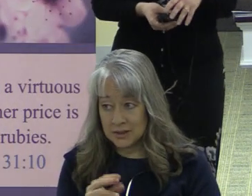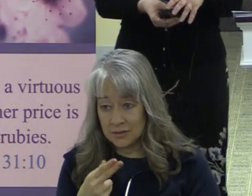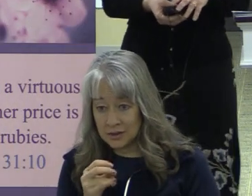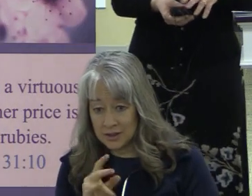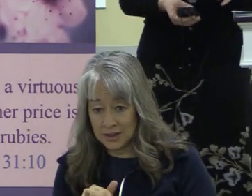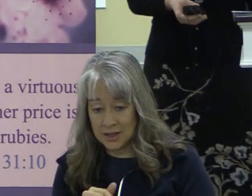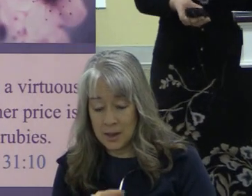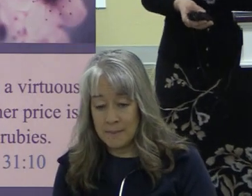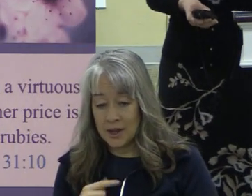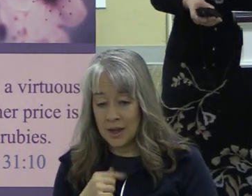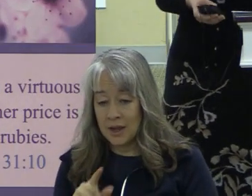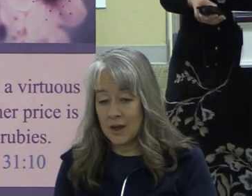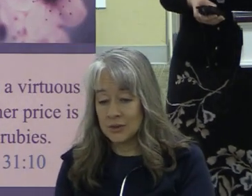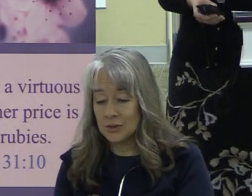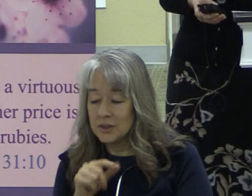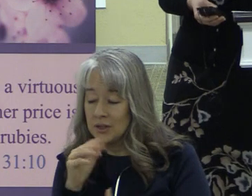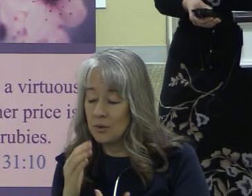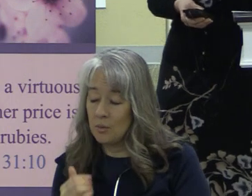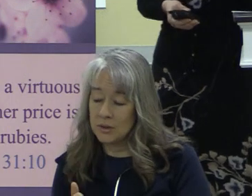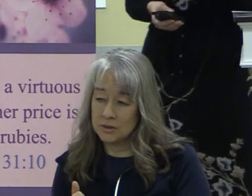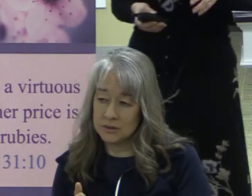Holly, but I also